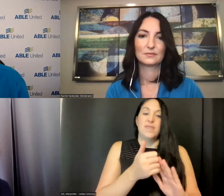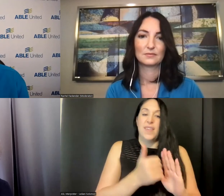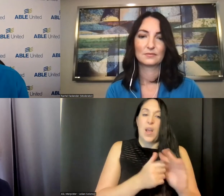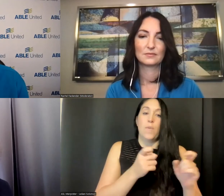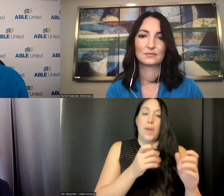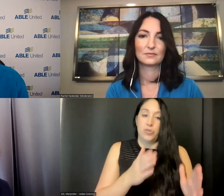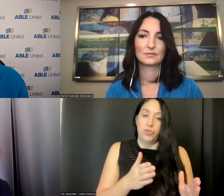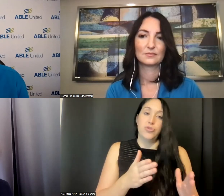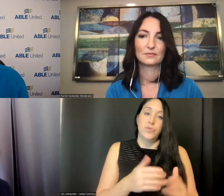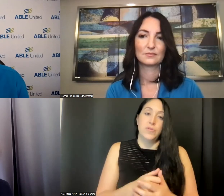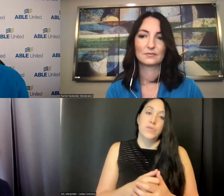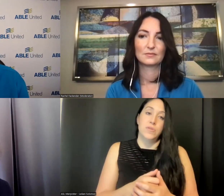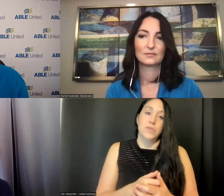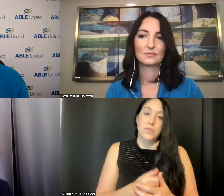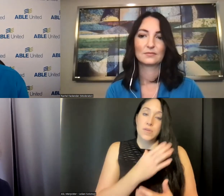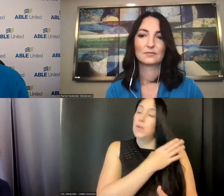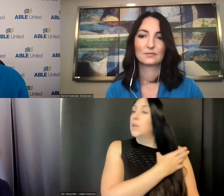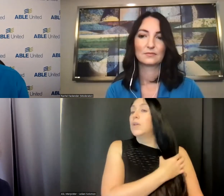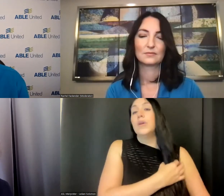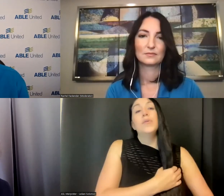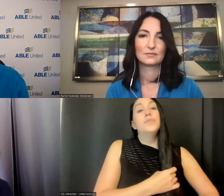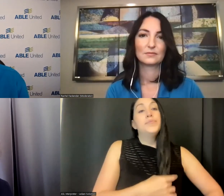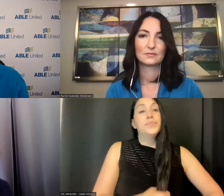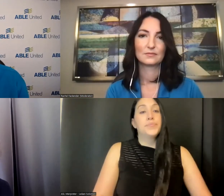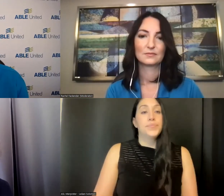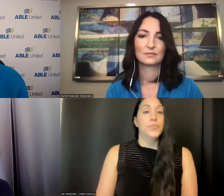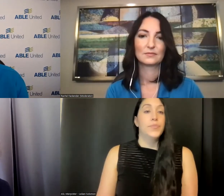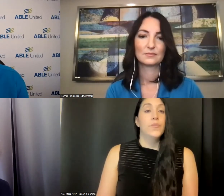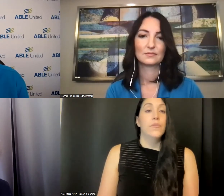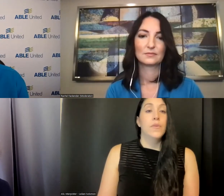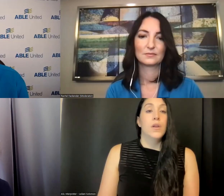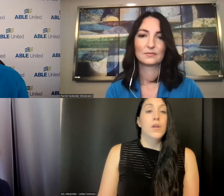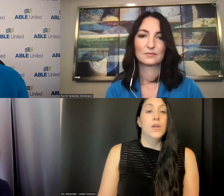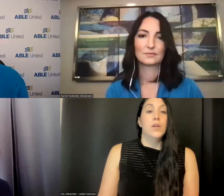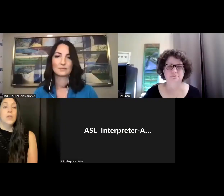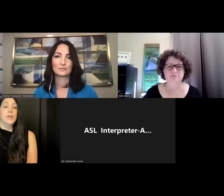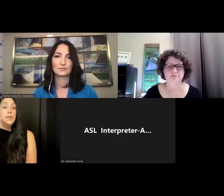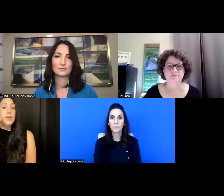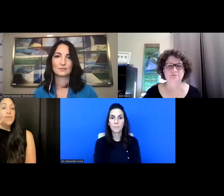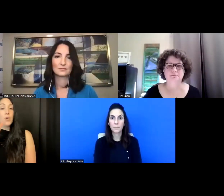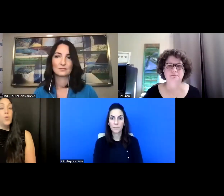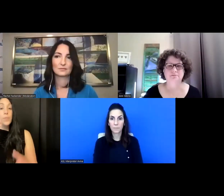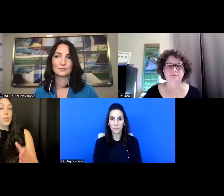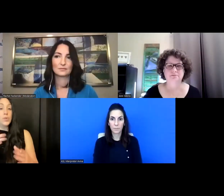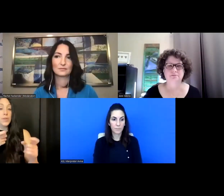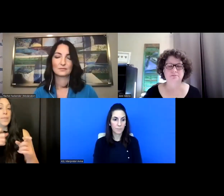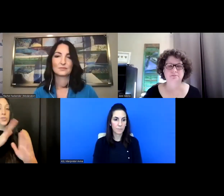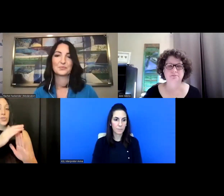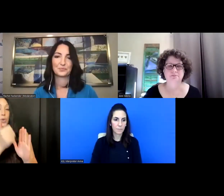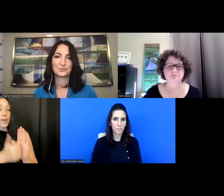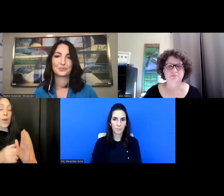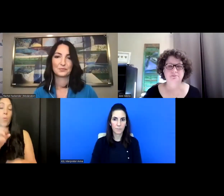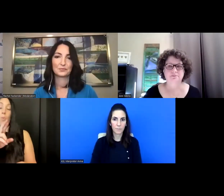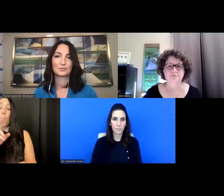those funds are the beneficiary with the disability. But if somebody is managing their account, or maybe later in life,